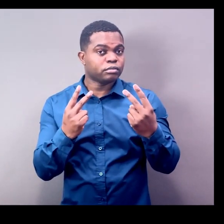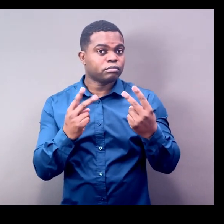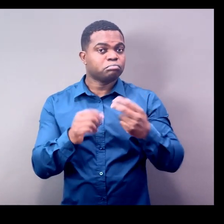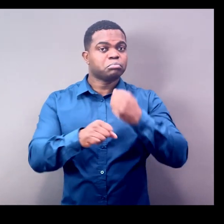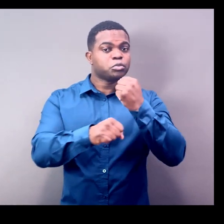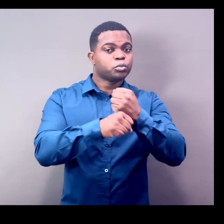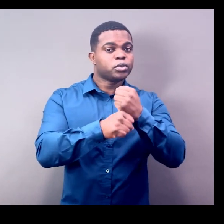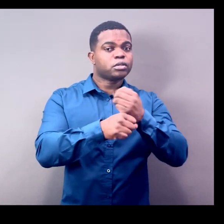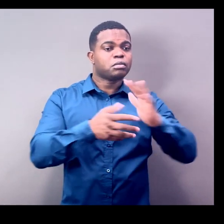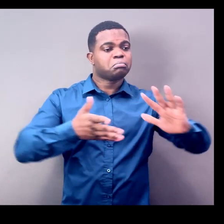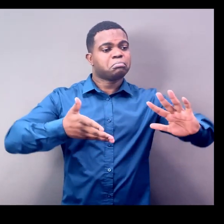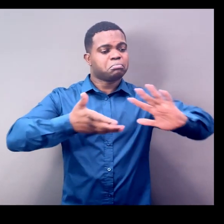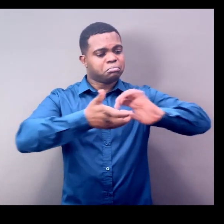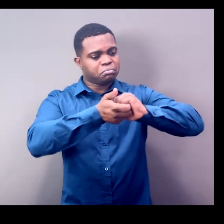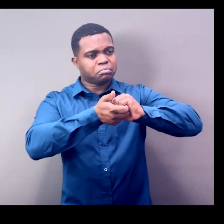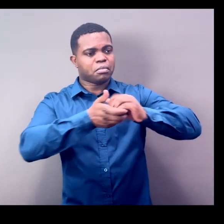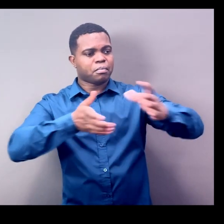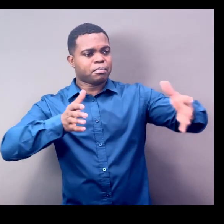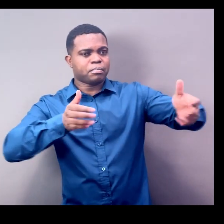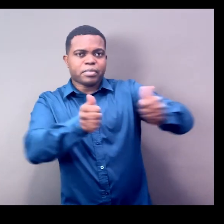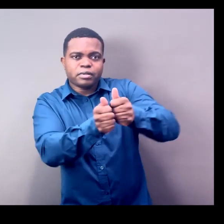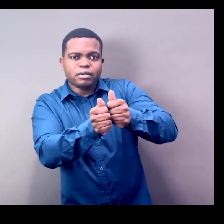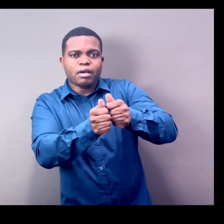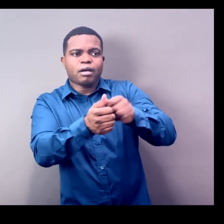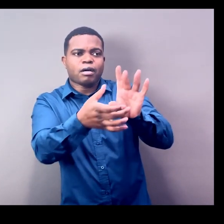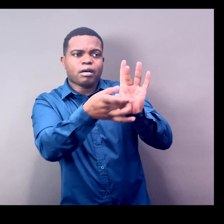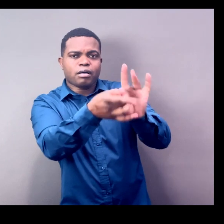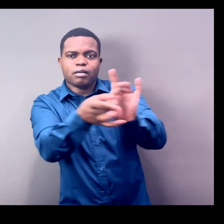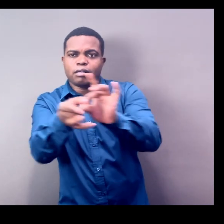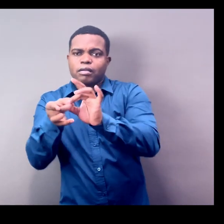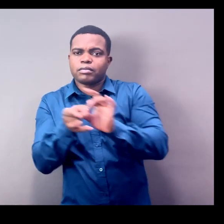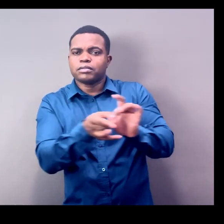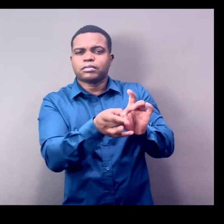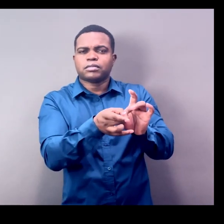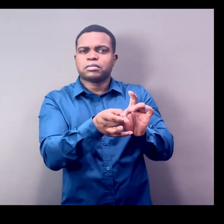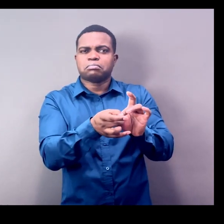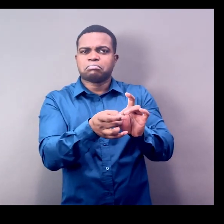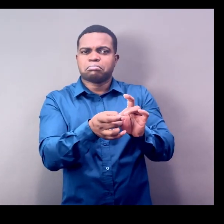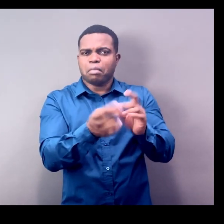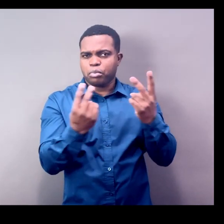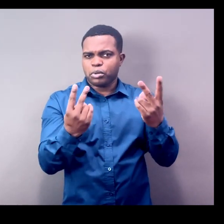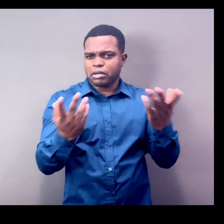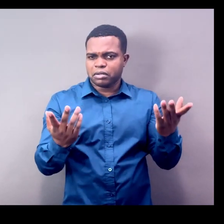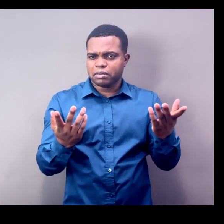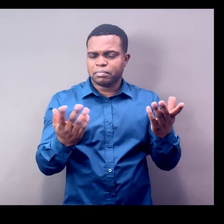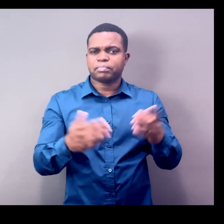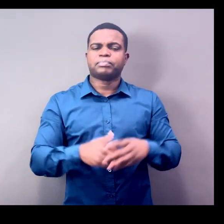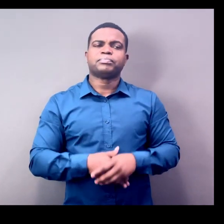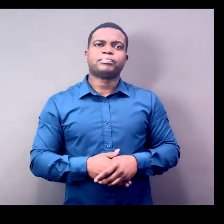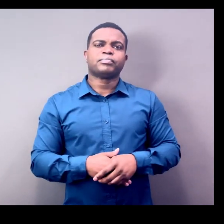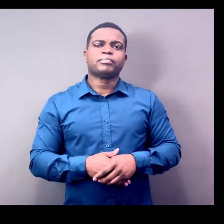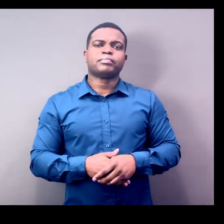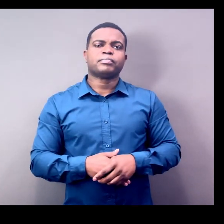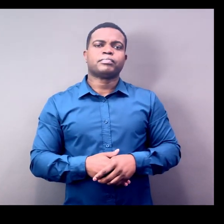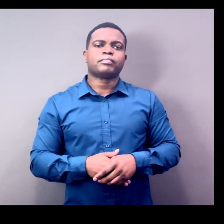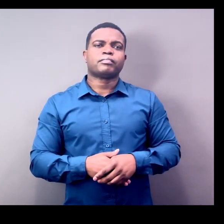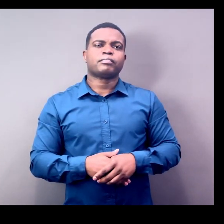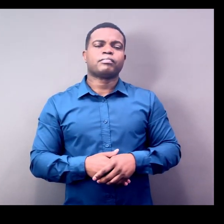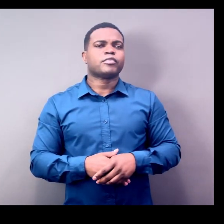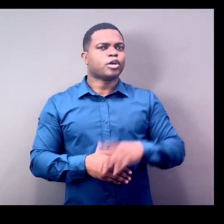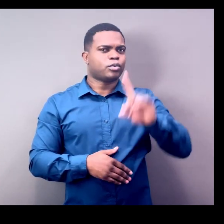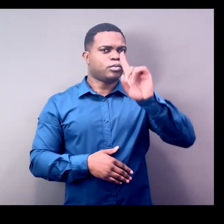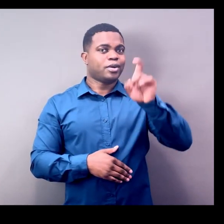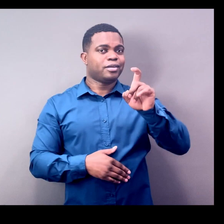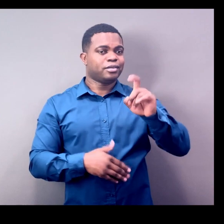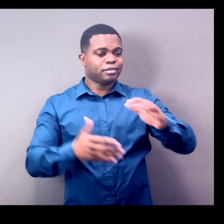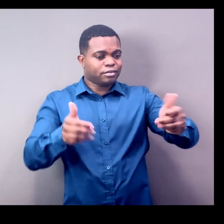on collaborative partnerships and alliances when you are building community relationships, because you need to work